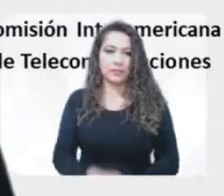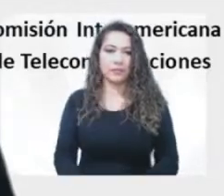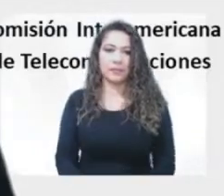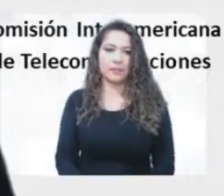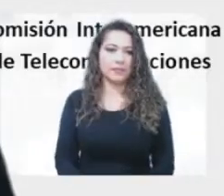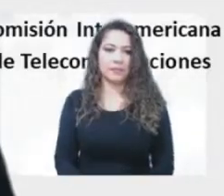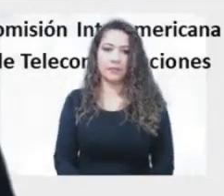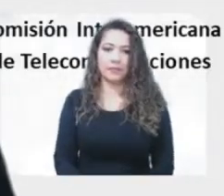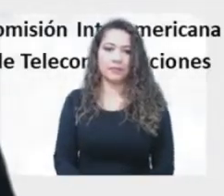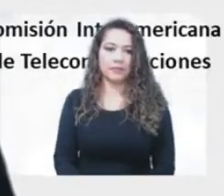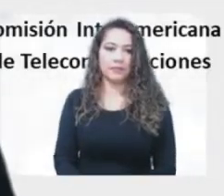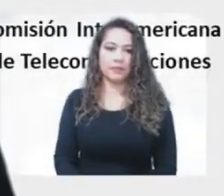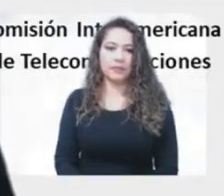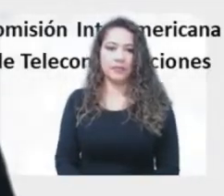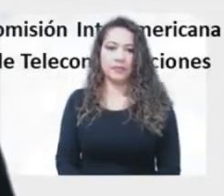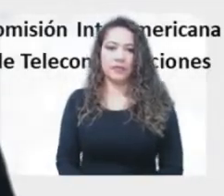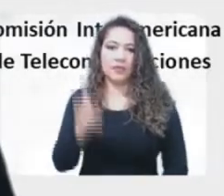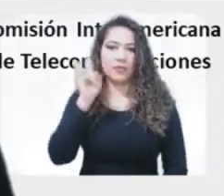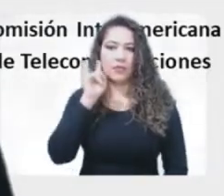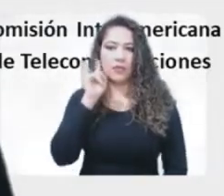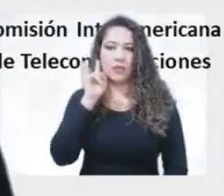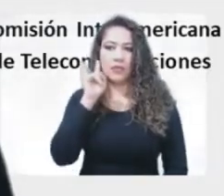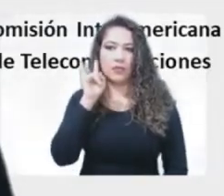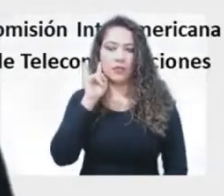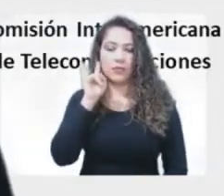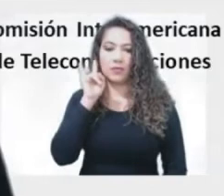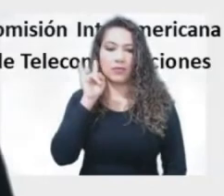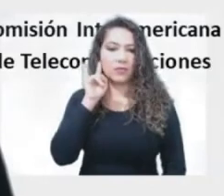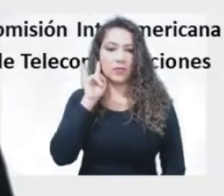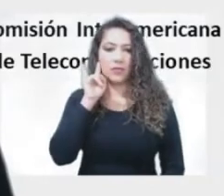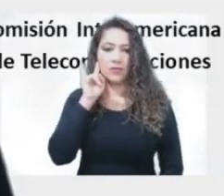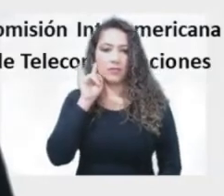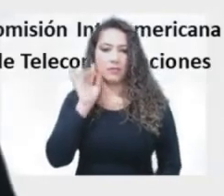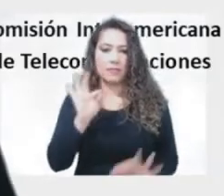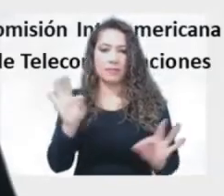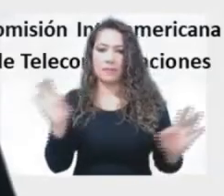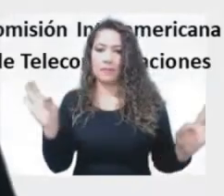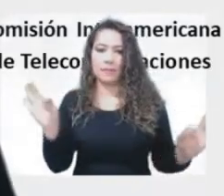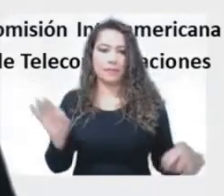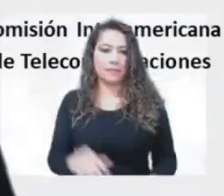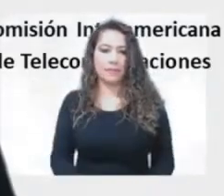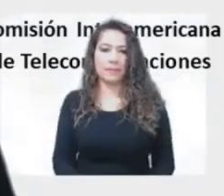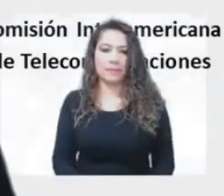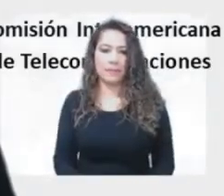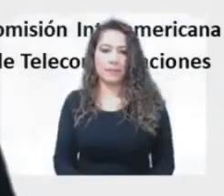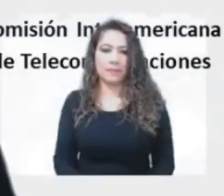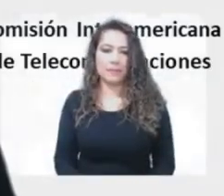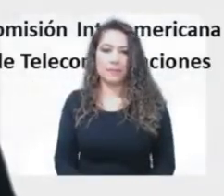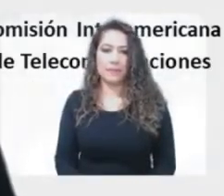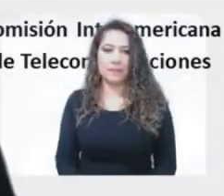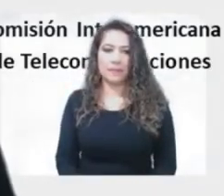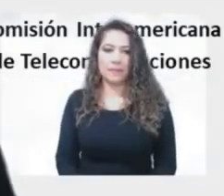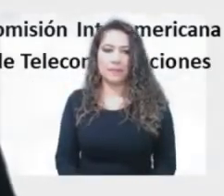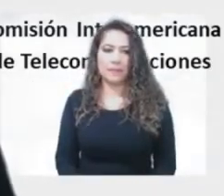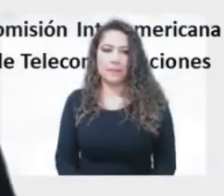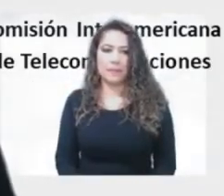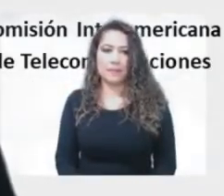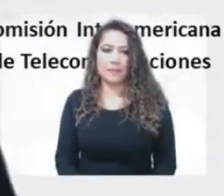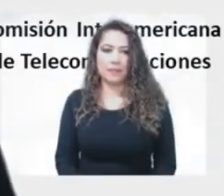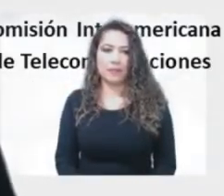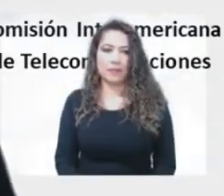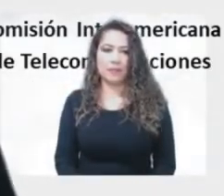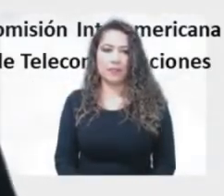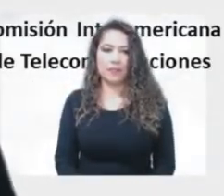still big challenges given the disparity that exists. So we have only 45% of the population out of this digital